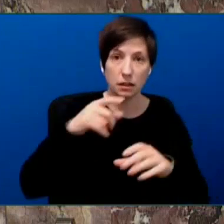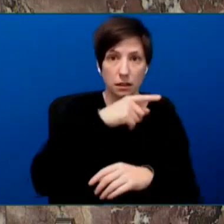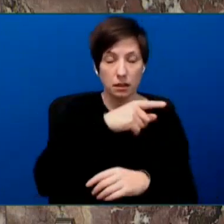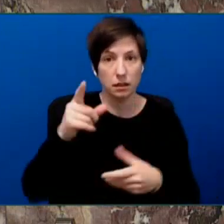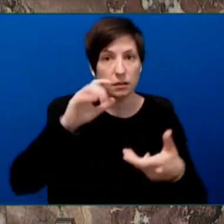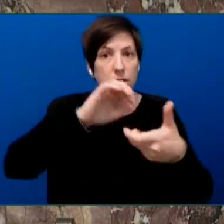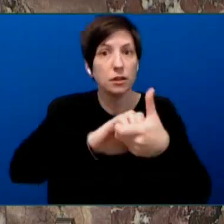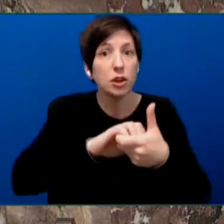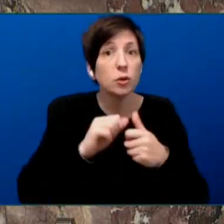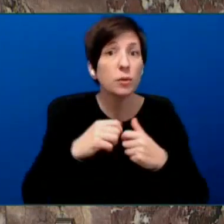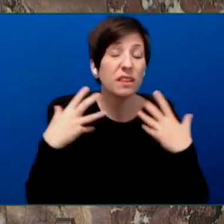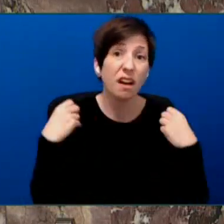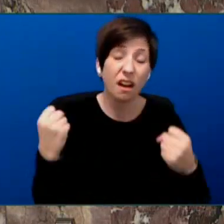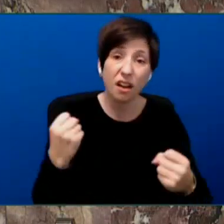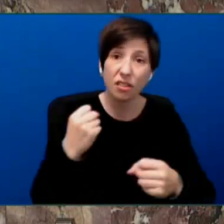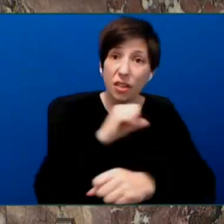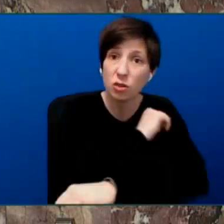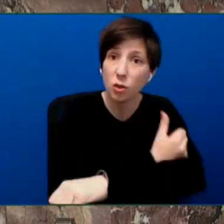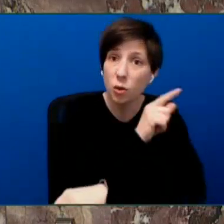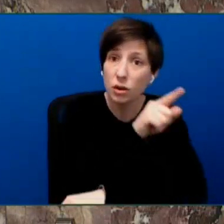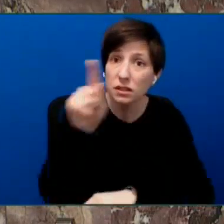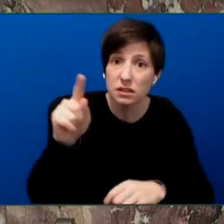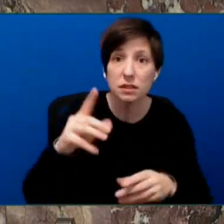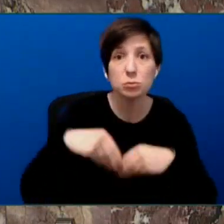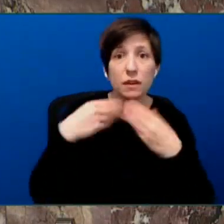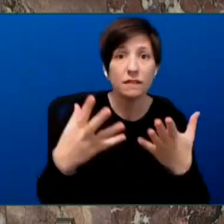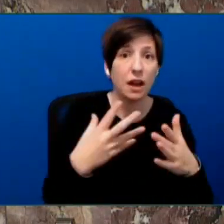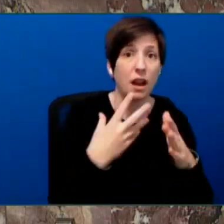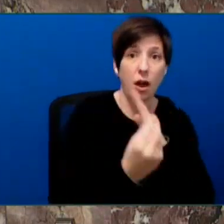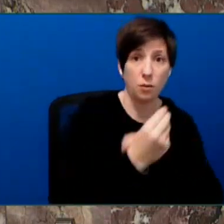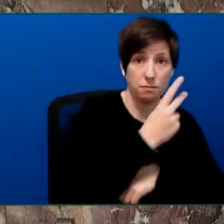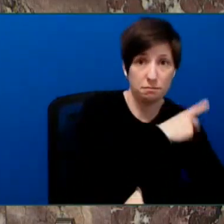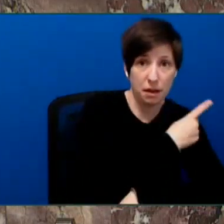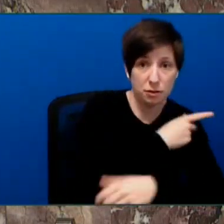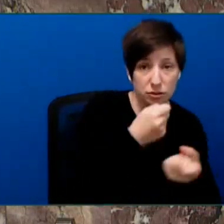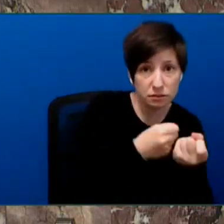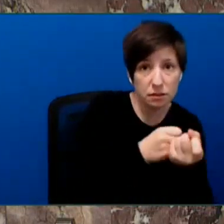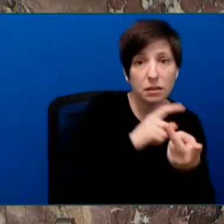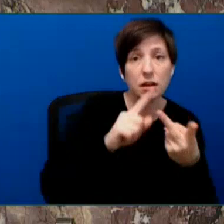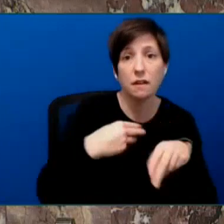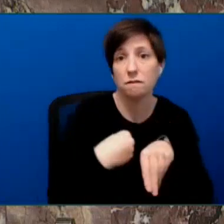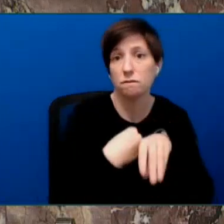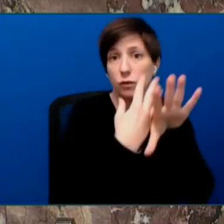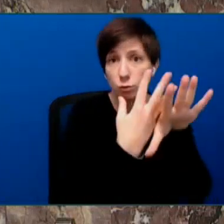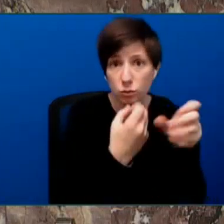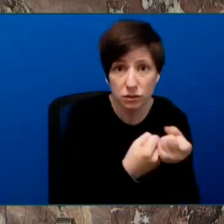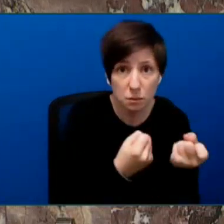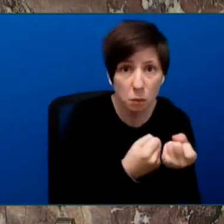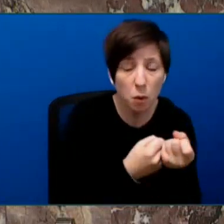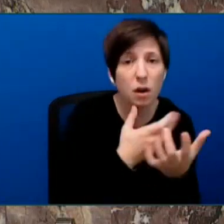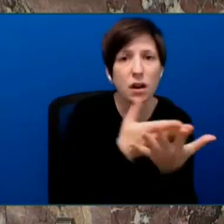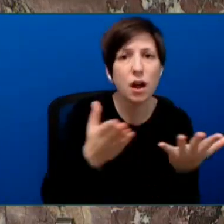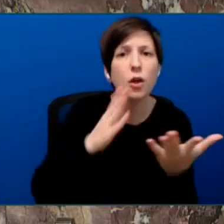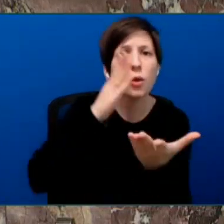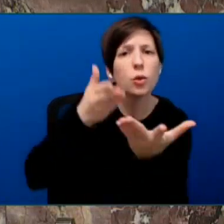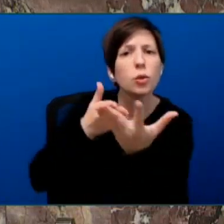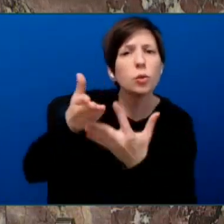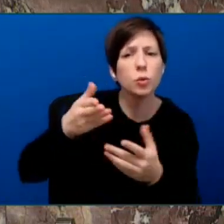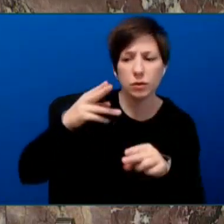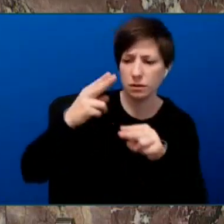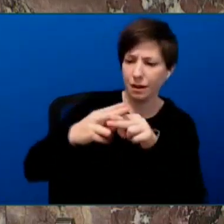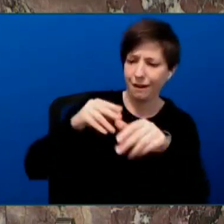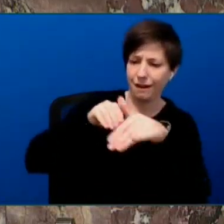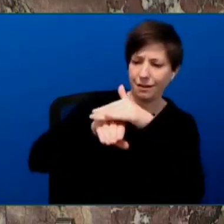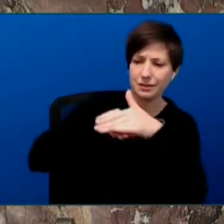access, outpatient access, same-day clinical assessment and connection to care through Vancouver's Access Central. That's the work we're going to continue to